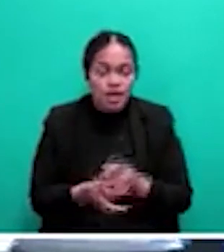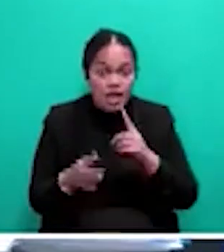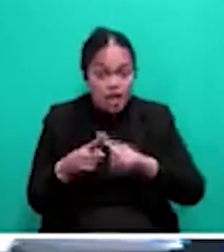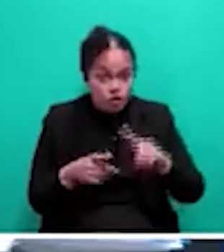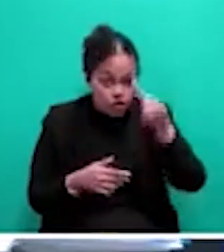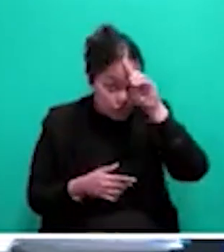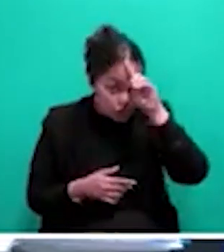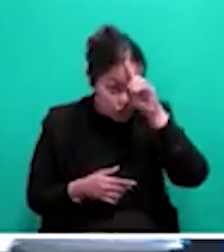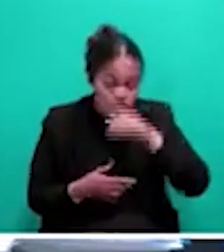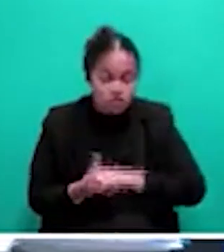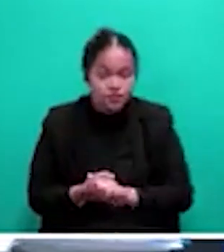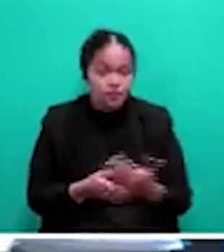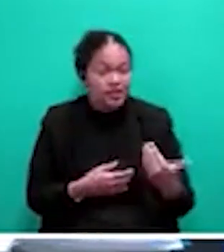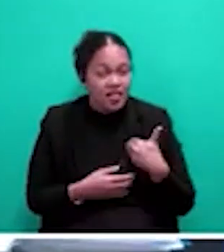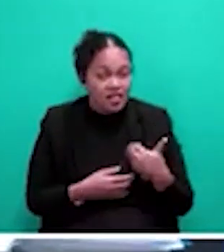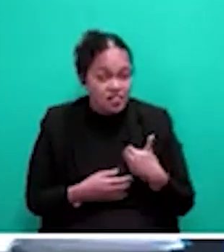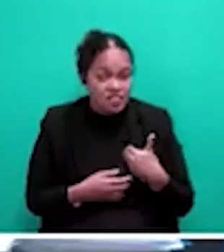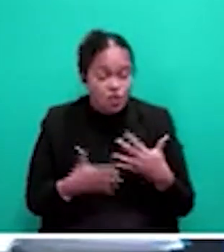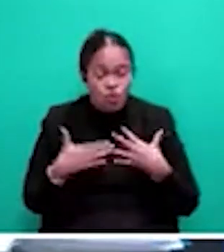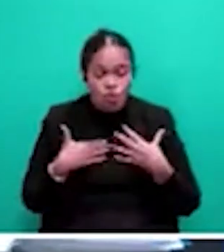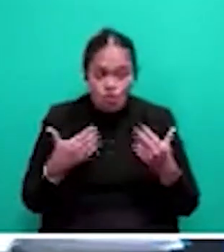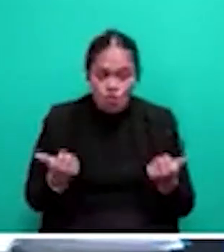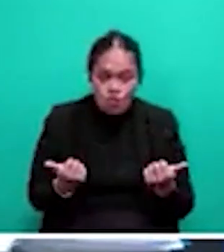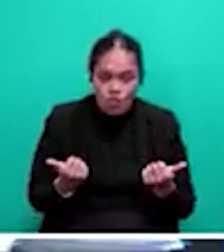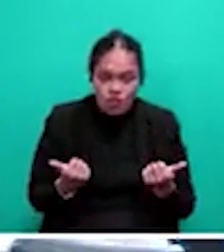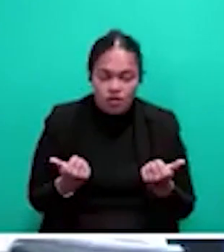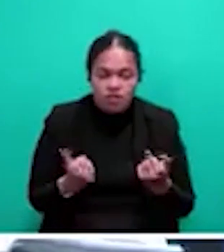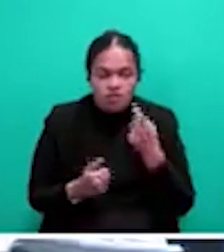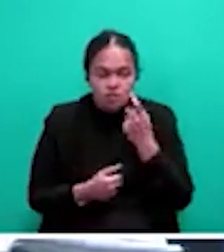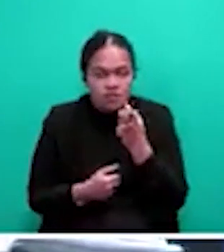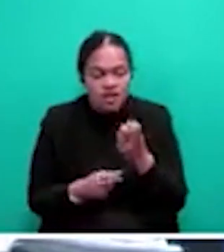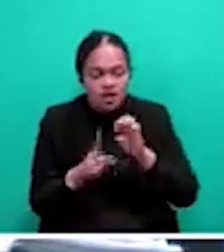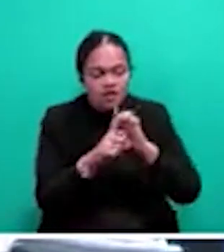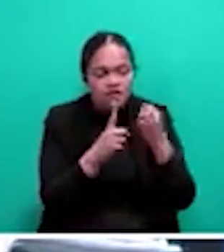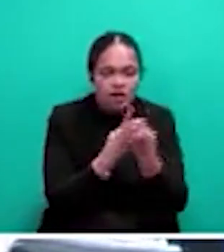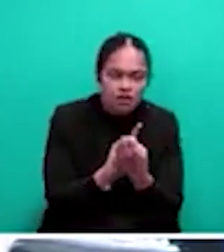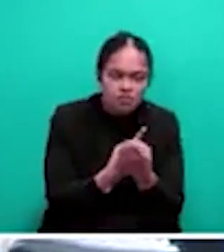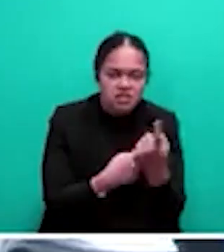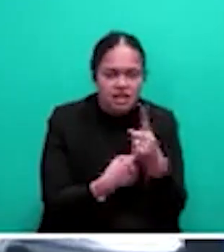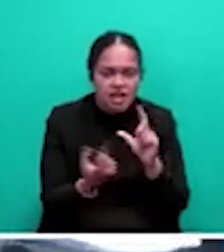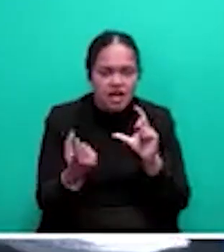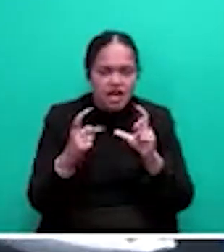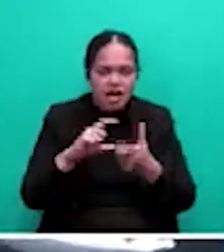education, health and well-being, environment and climate change.